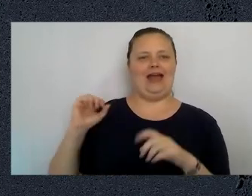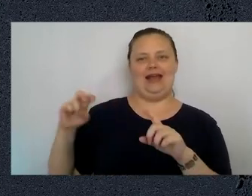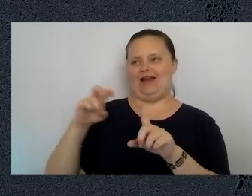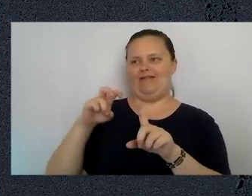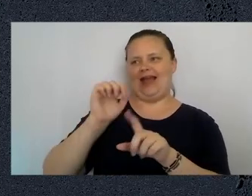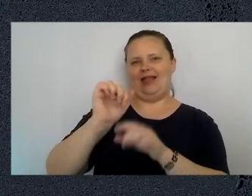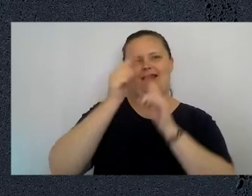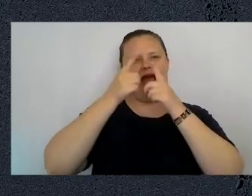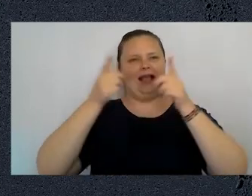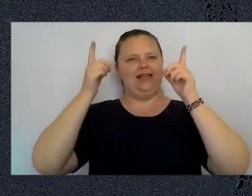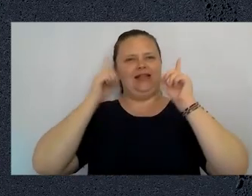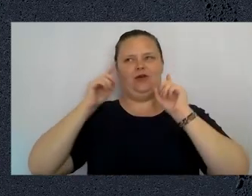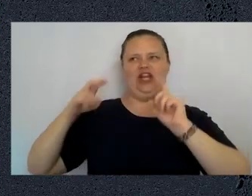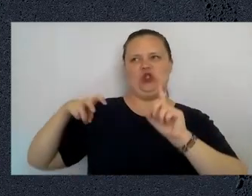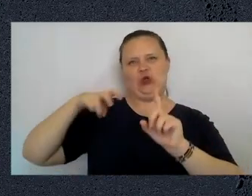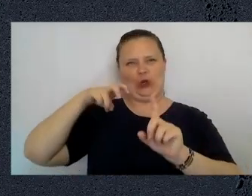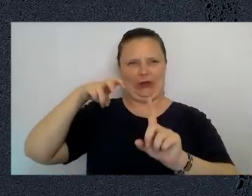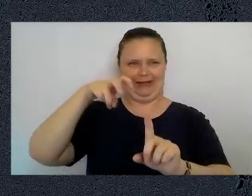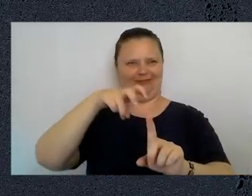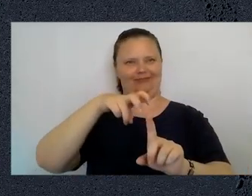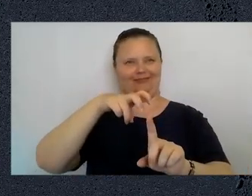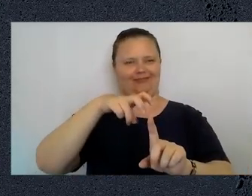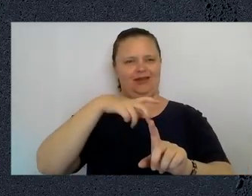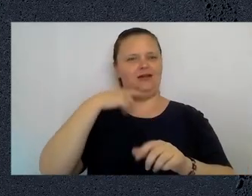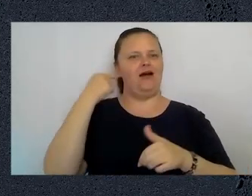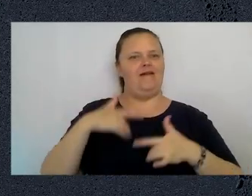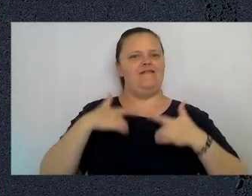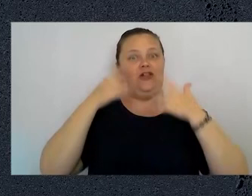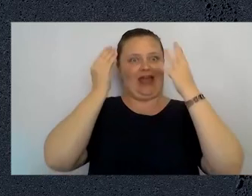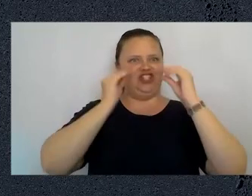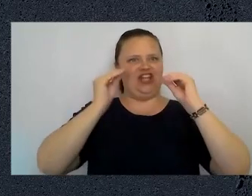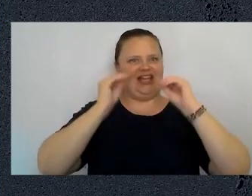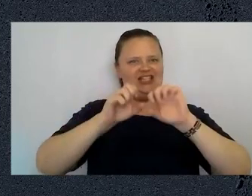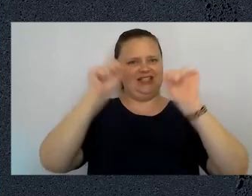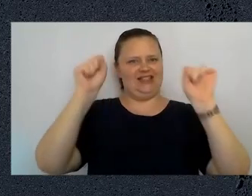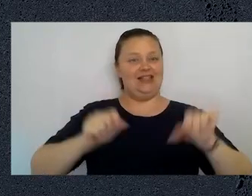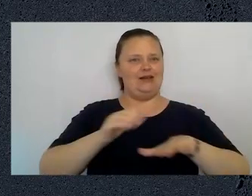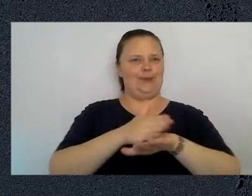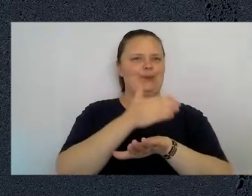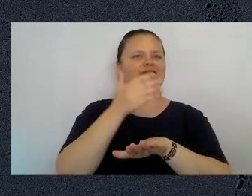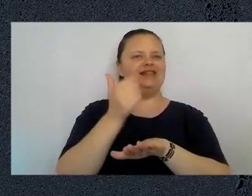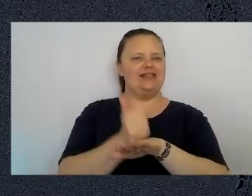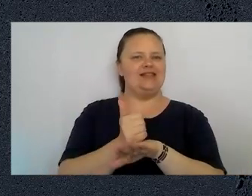journey? And I feel like the education system that is set up